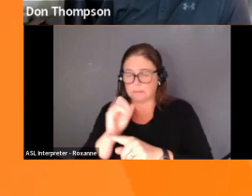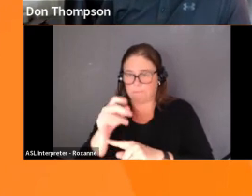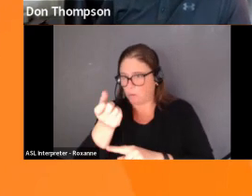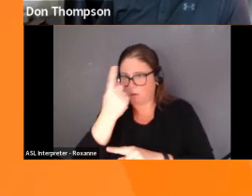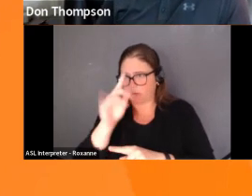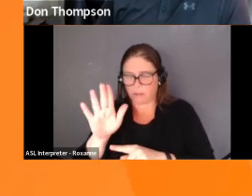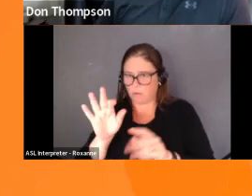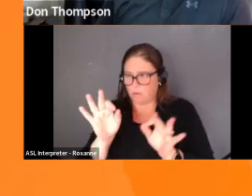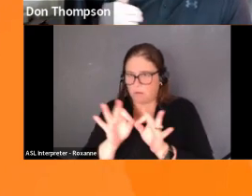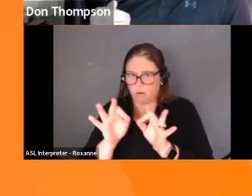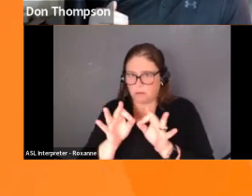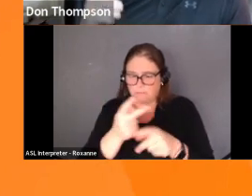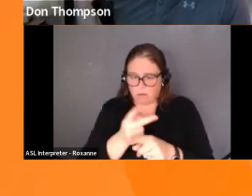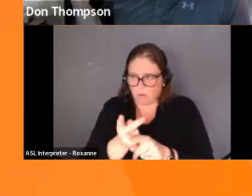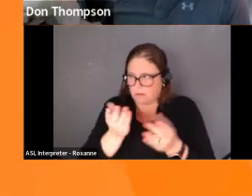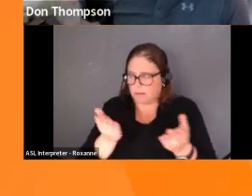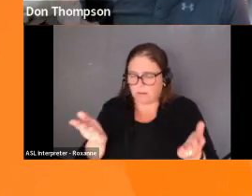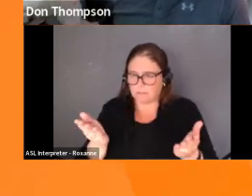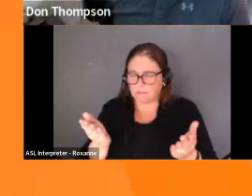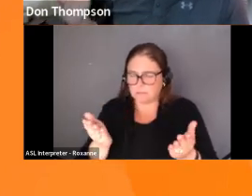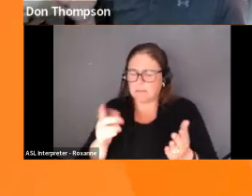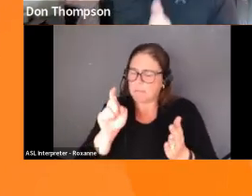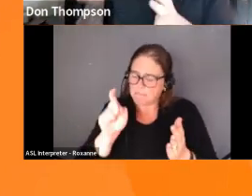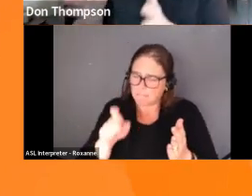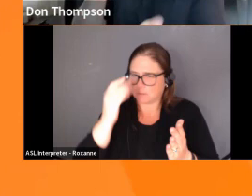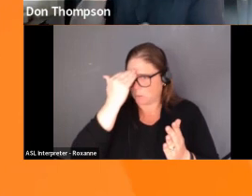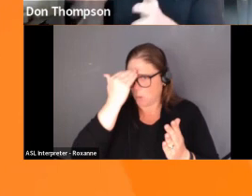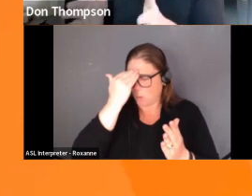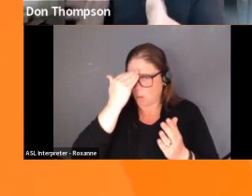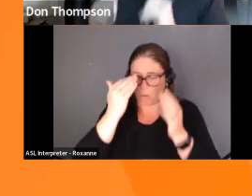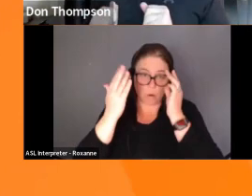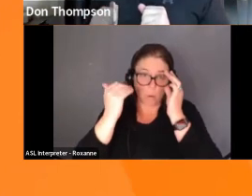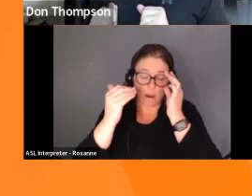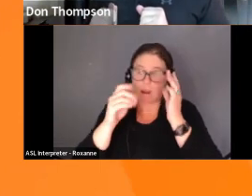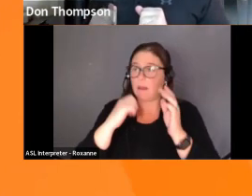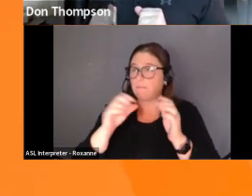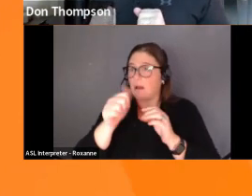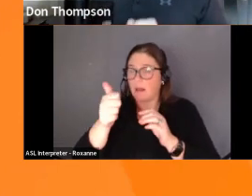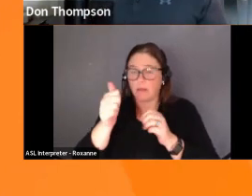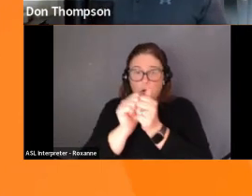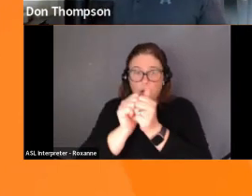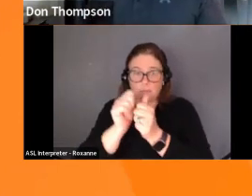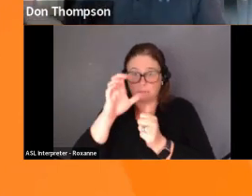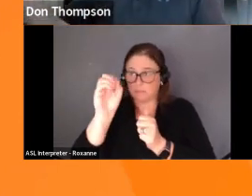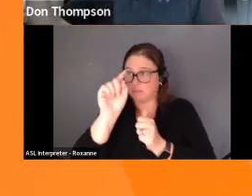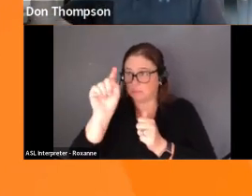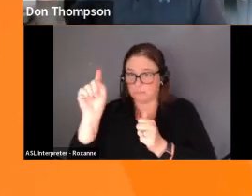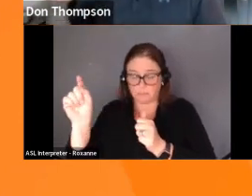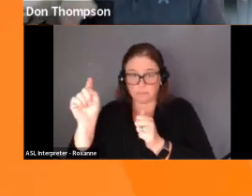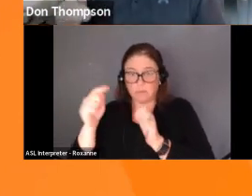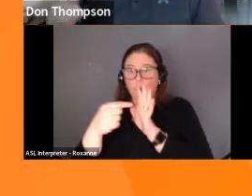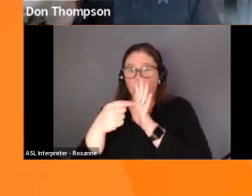your product costs because there's always competitors directly shown to customers, and you may get